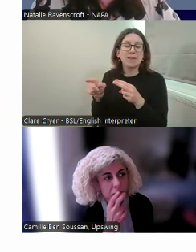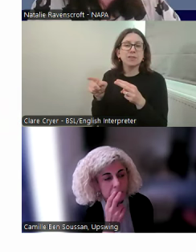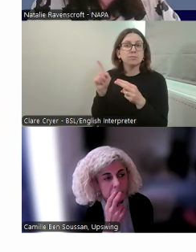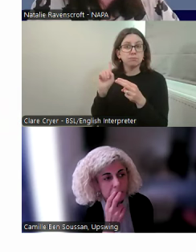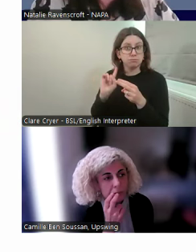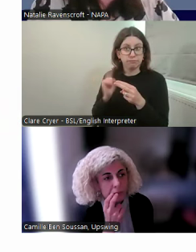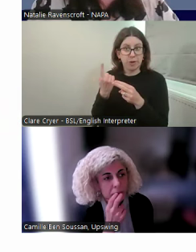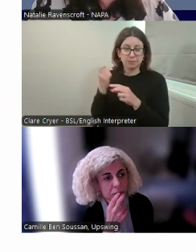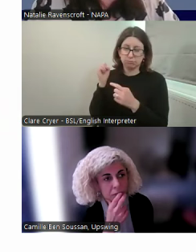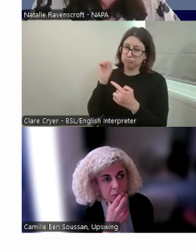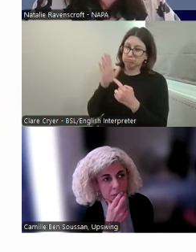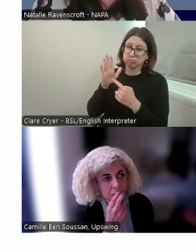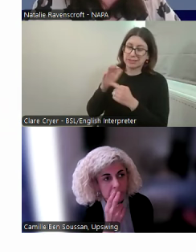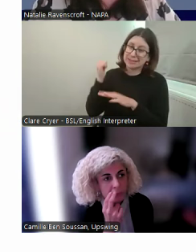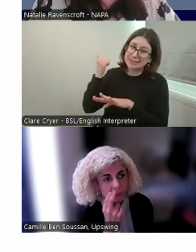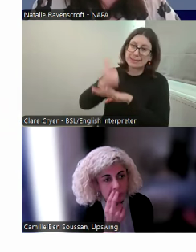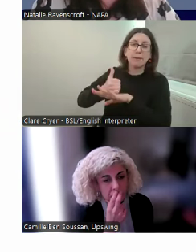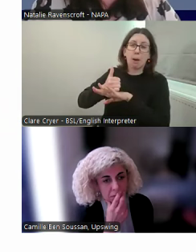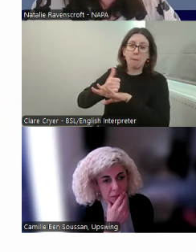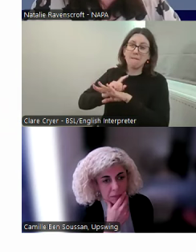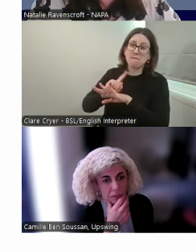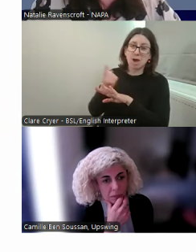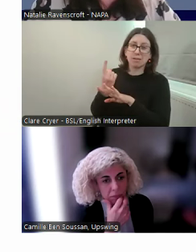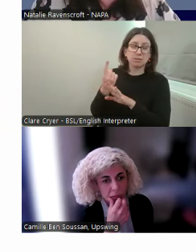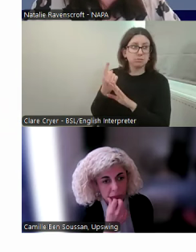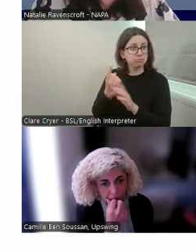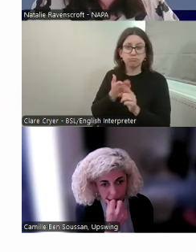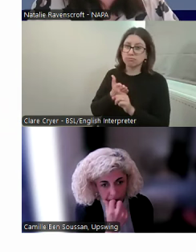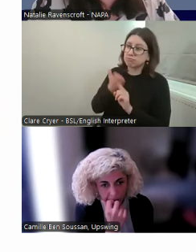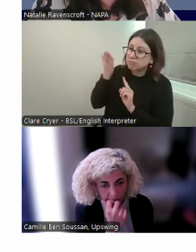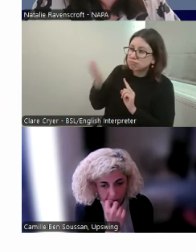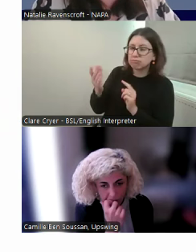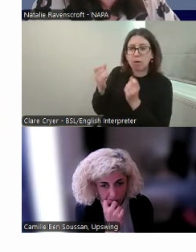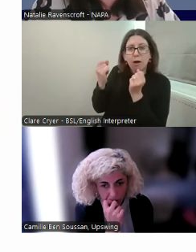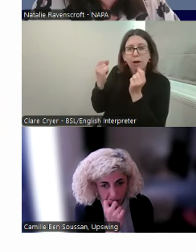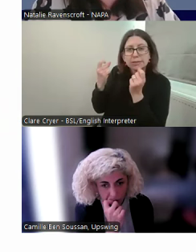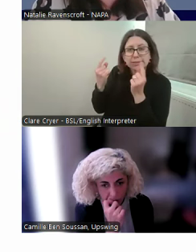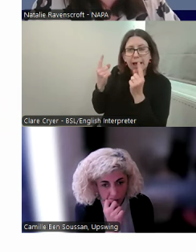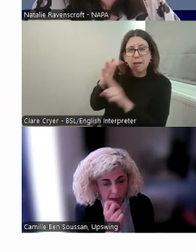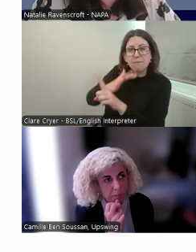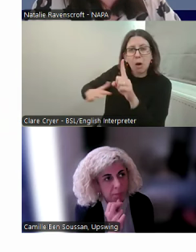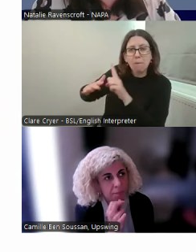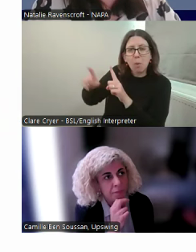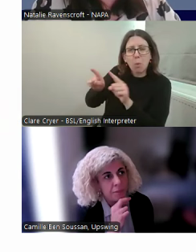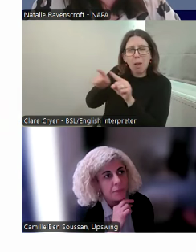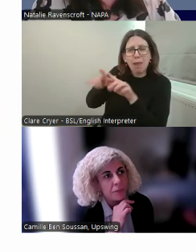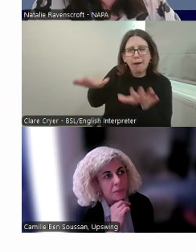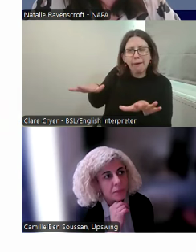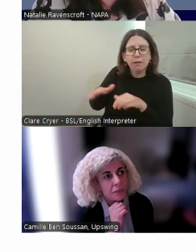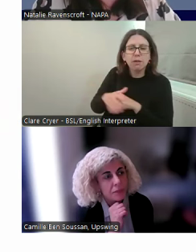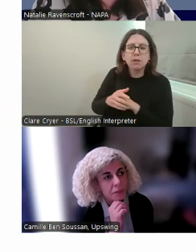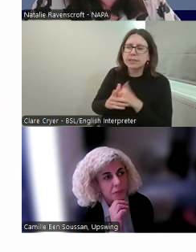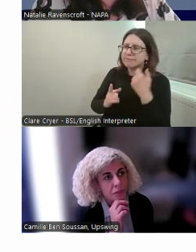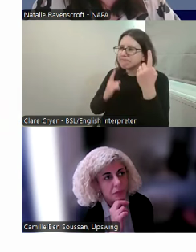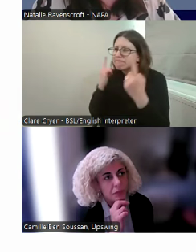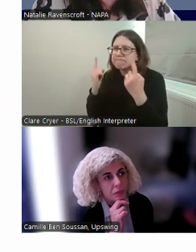up is really important and understanding the environment and like the practicalities of that. And considering all the